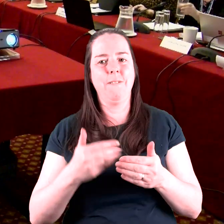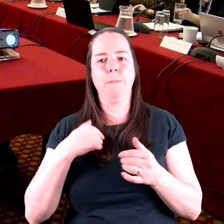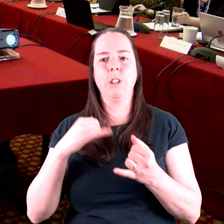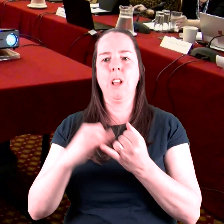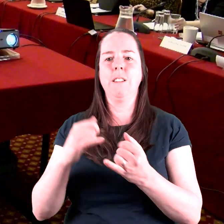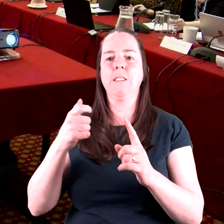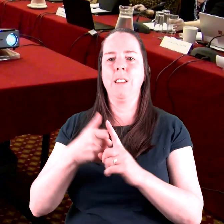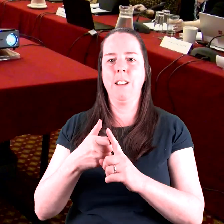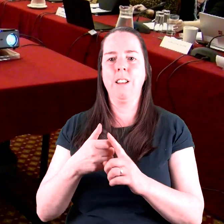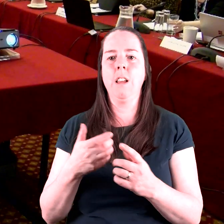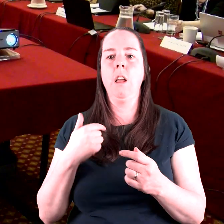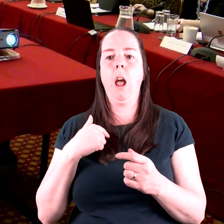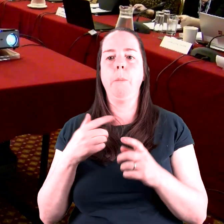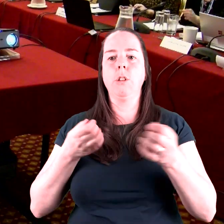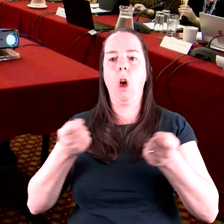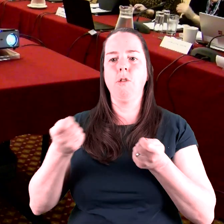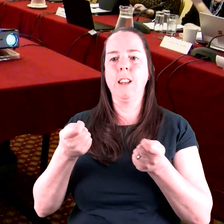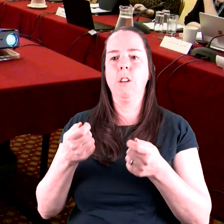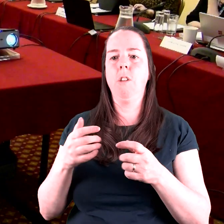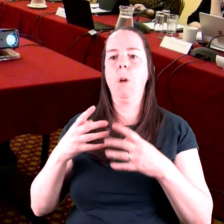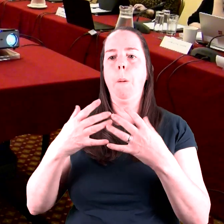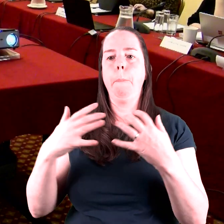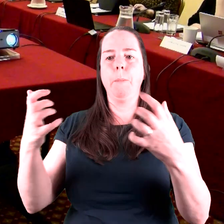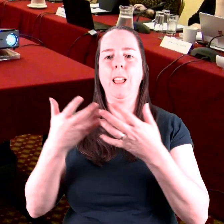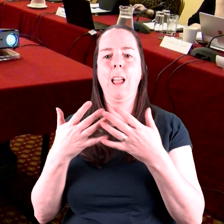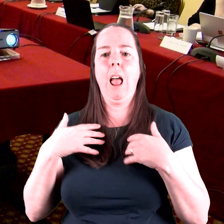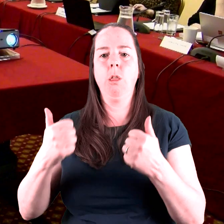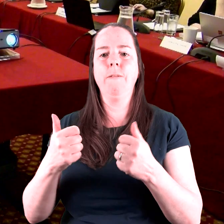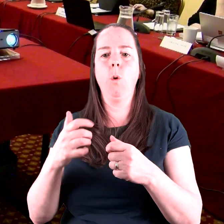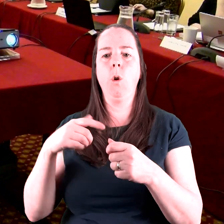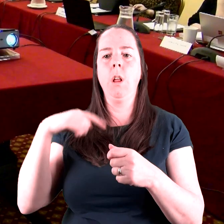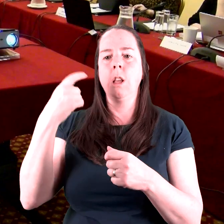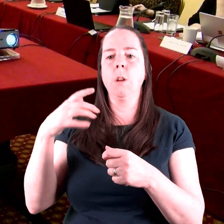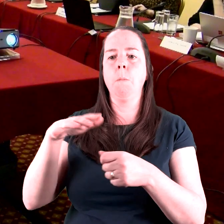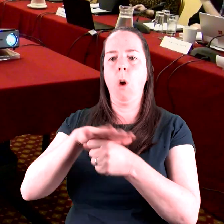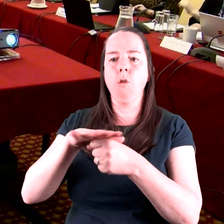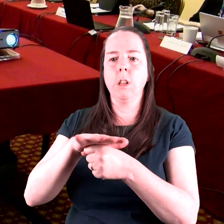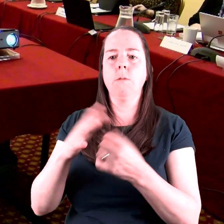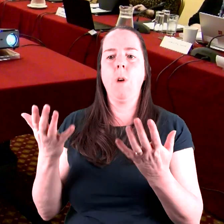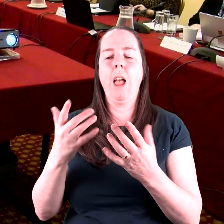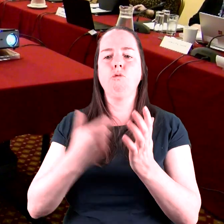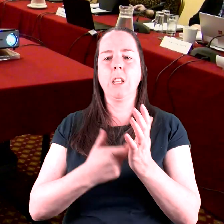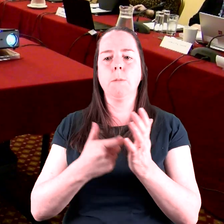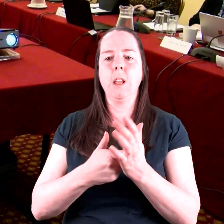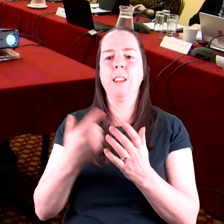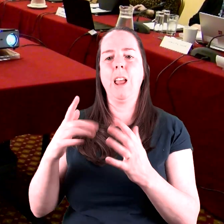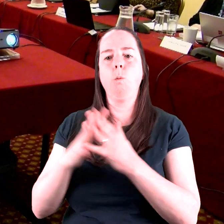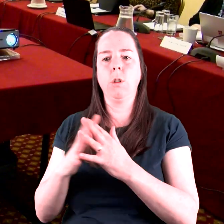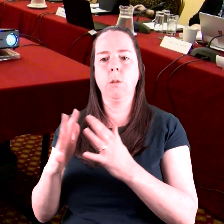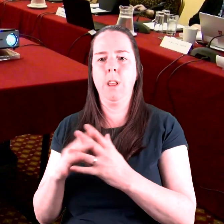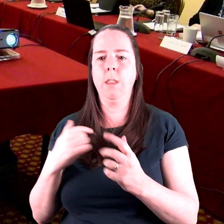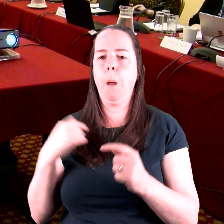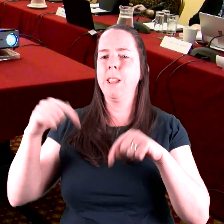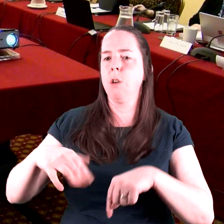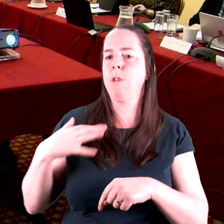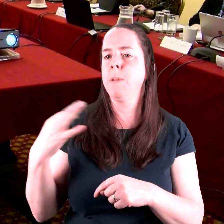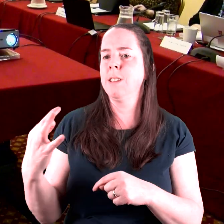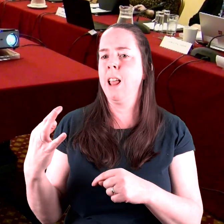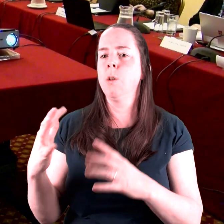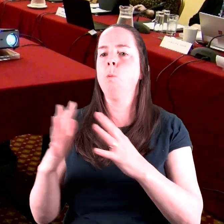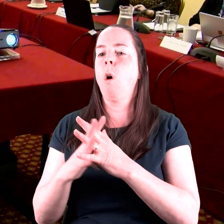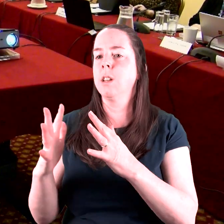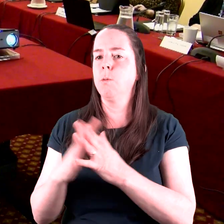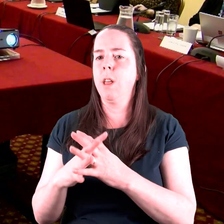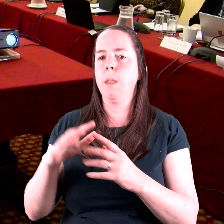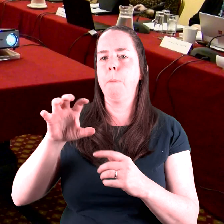Good evening, my name is Shannon Coutinho. I'm the Director of Public Health for the London Boroughs of Richmond upon Thames and Wandsworth. I'm here representing Wandsworth